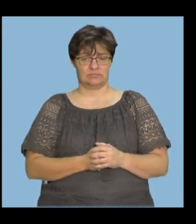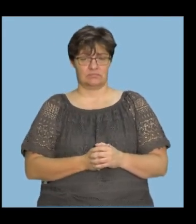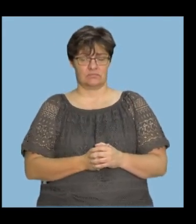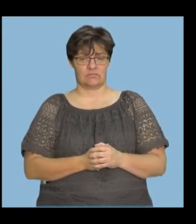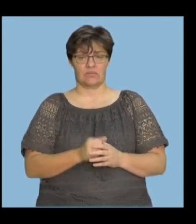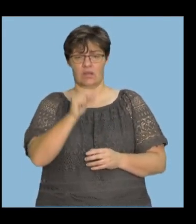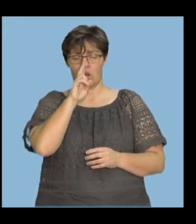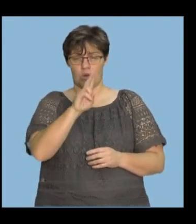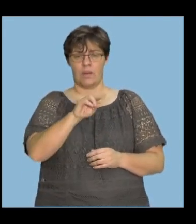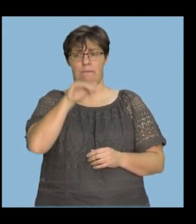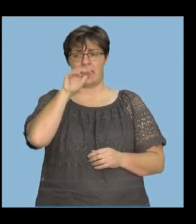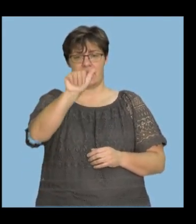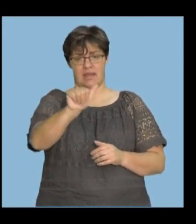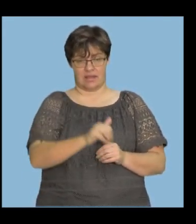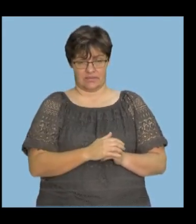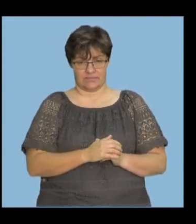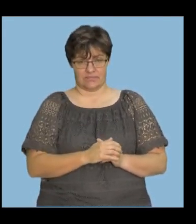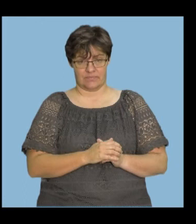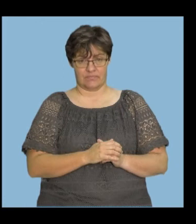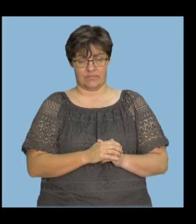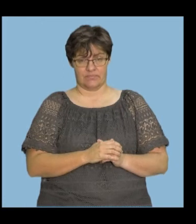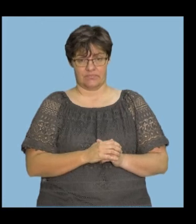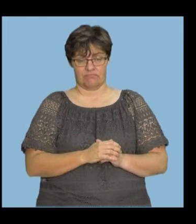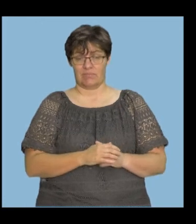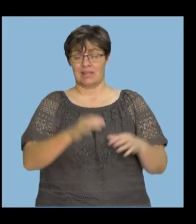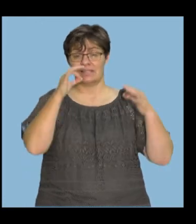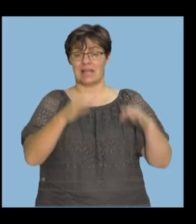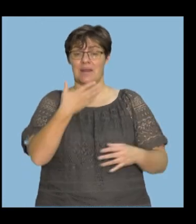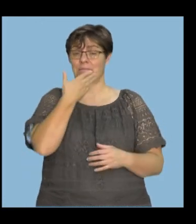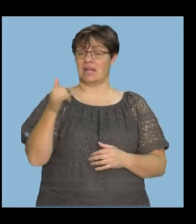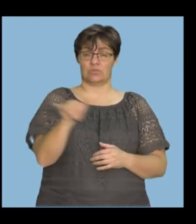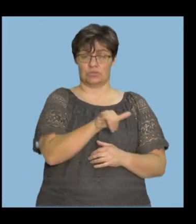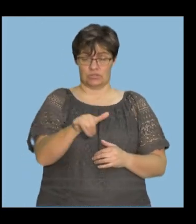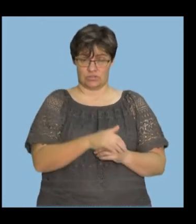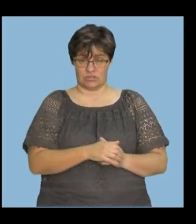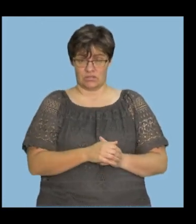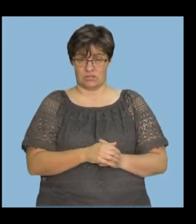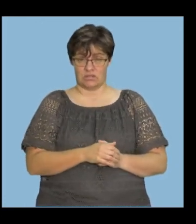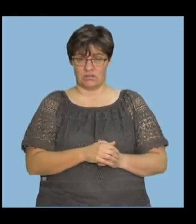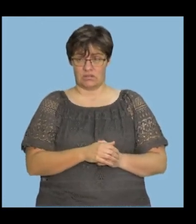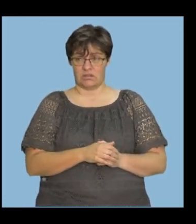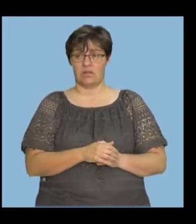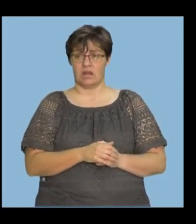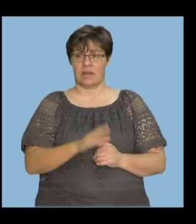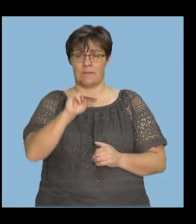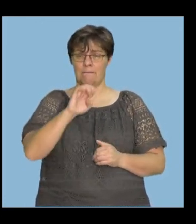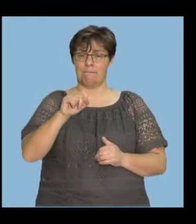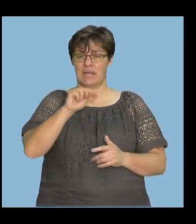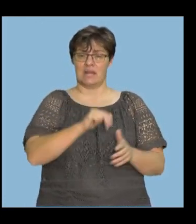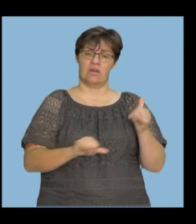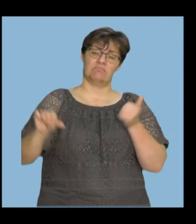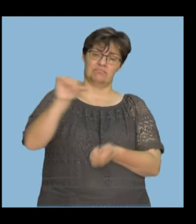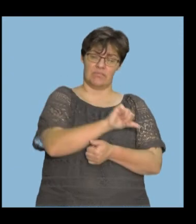Let's look at Bank A. To decide which bank is best, let's compare the mean return for each. So the